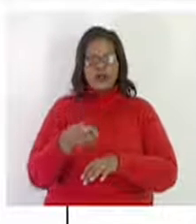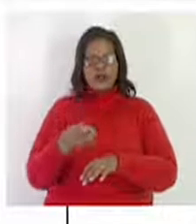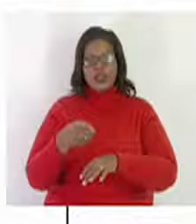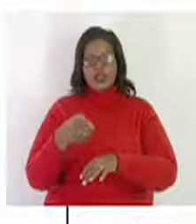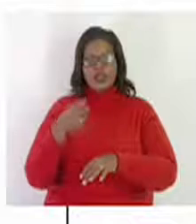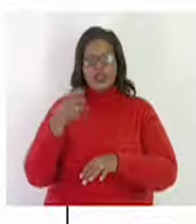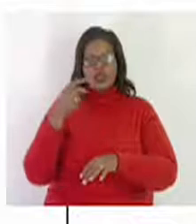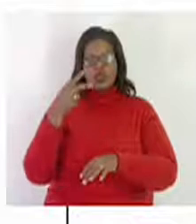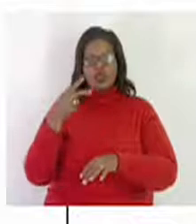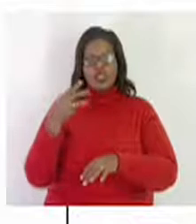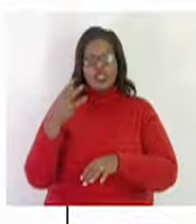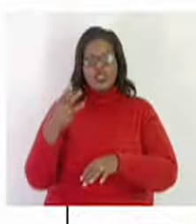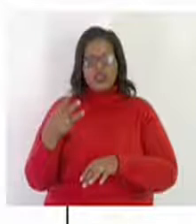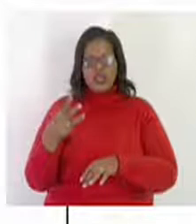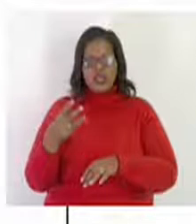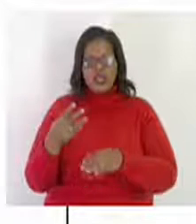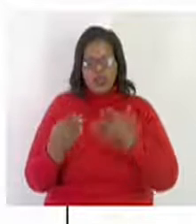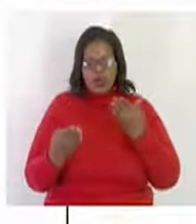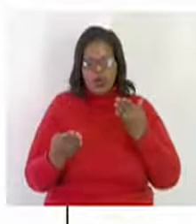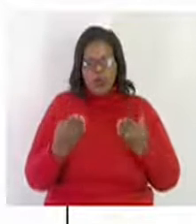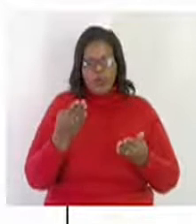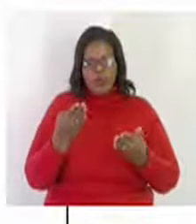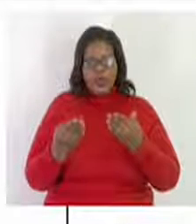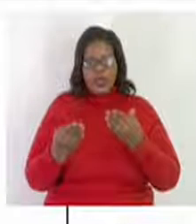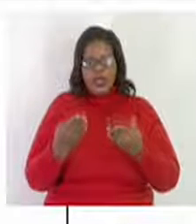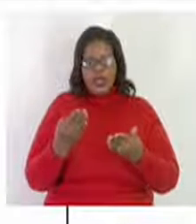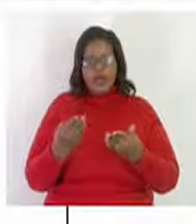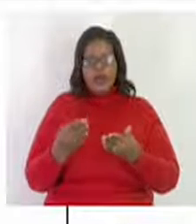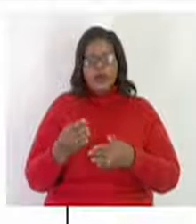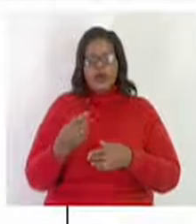46,023 compared to